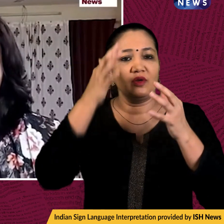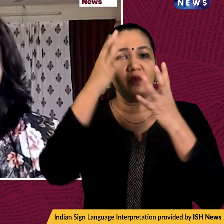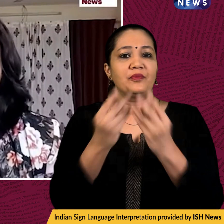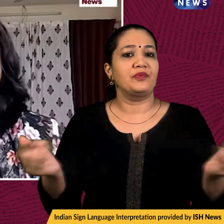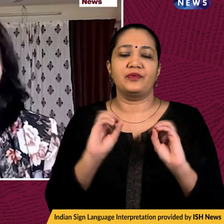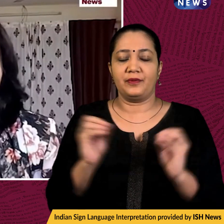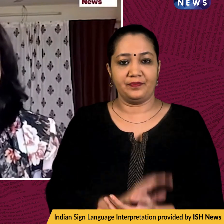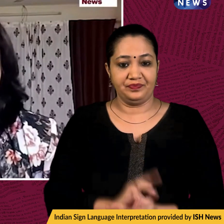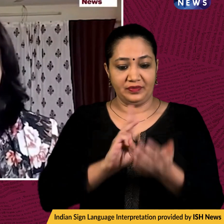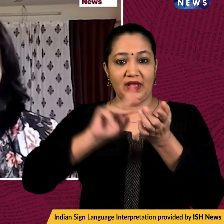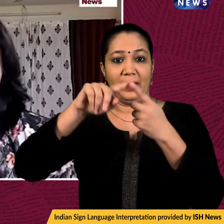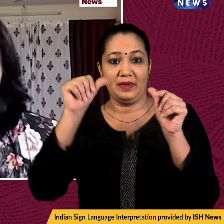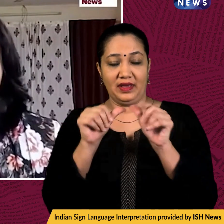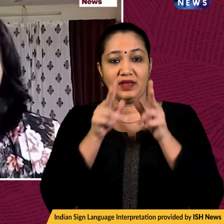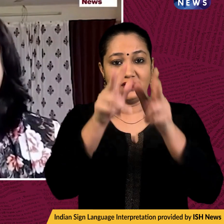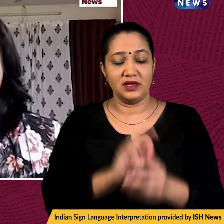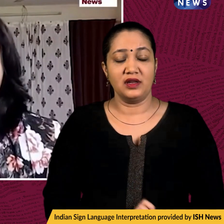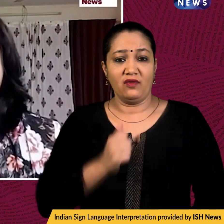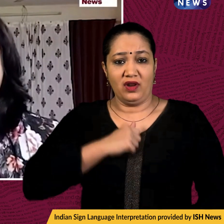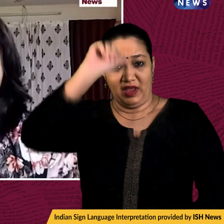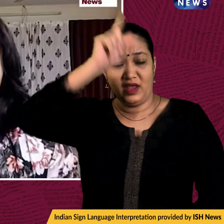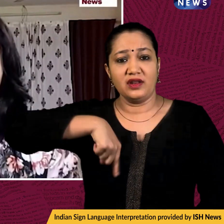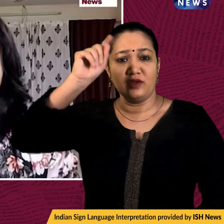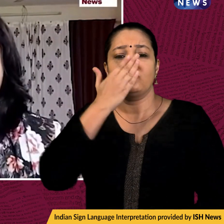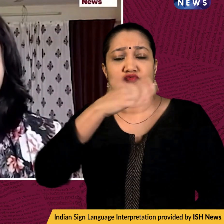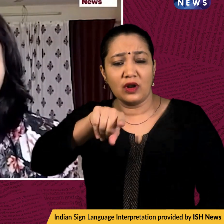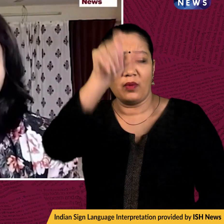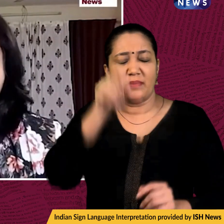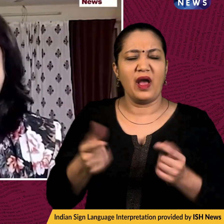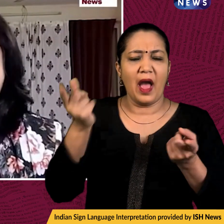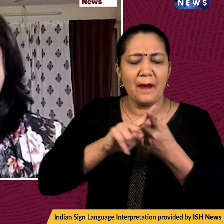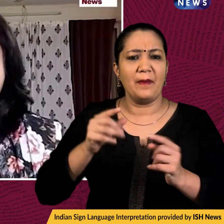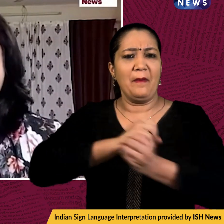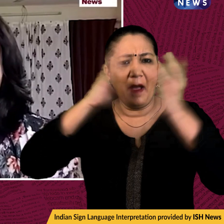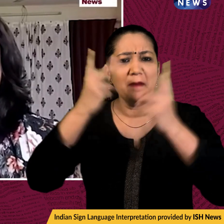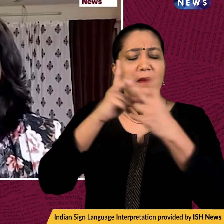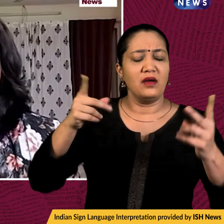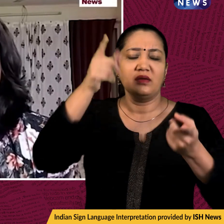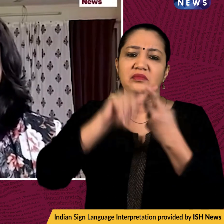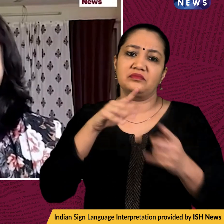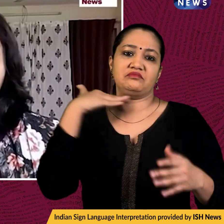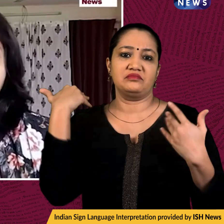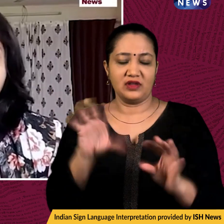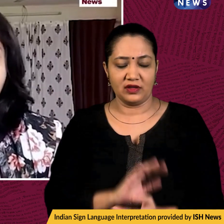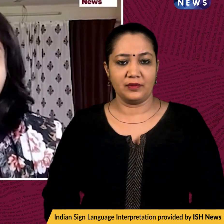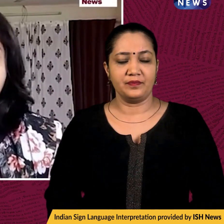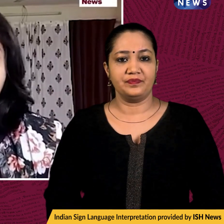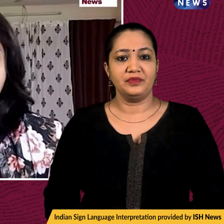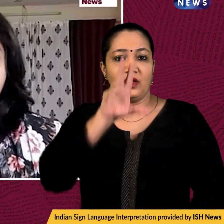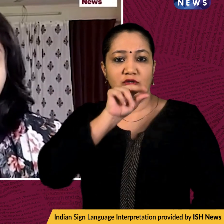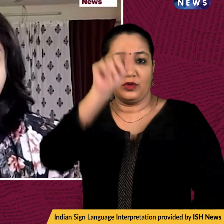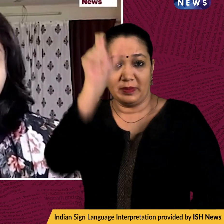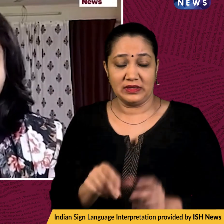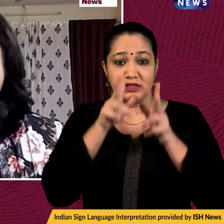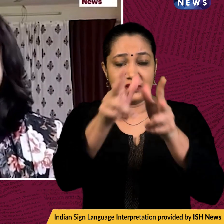Ukraine. The MEA today has said an Indian student has been killed in the shelling in Ukraine. The spokesperson in a